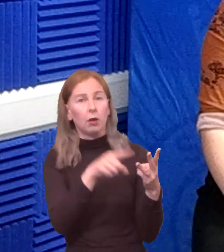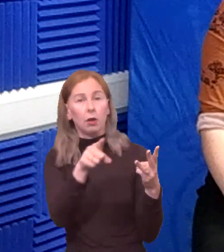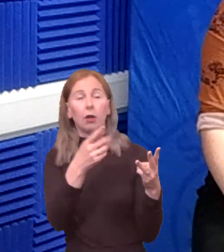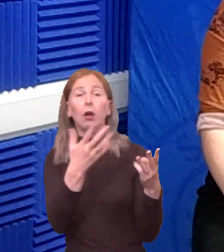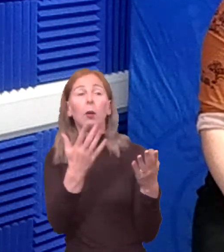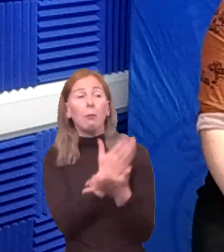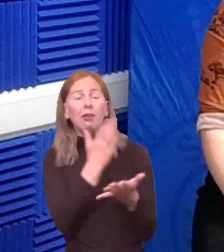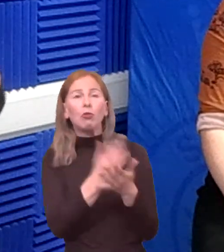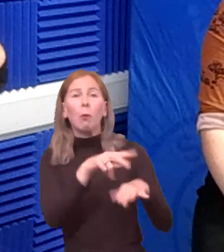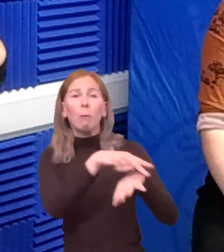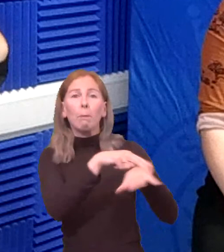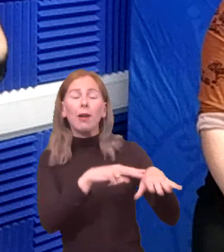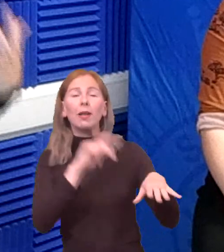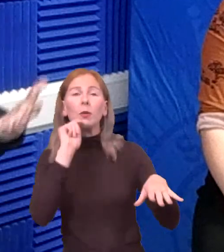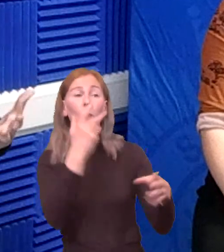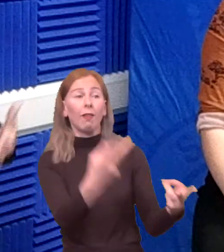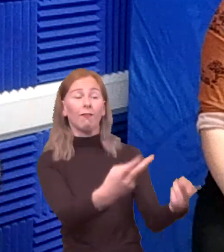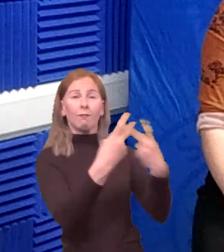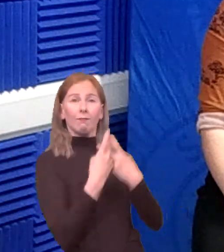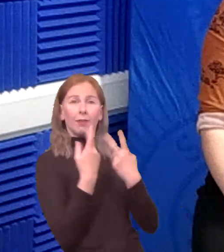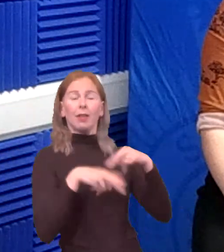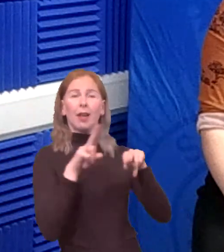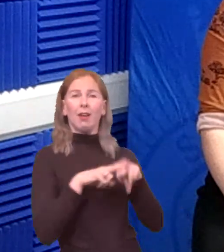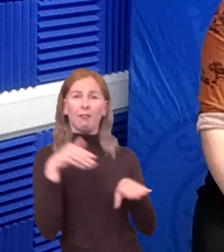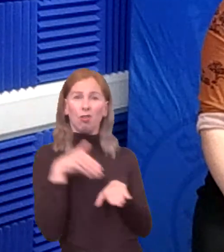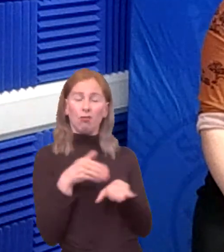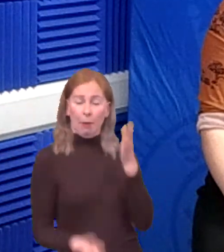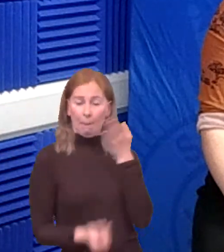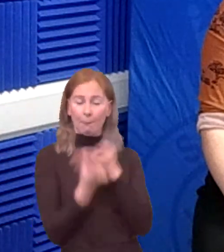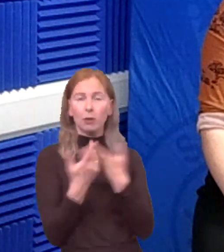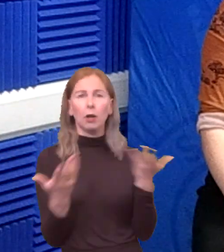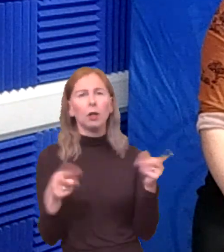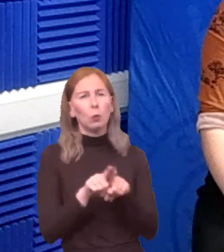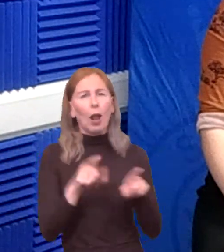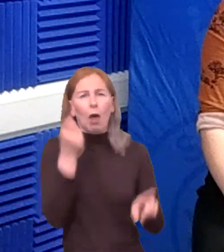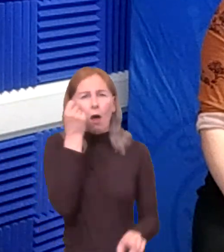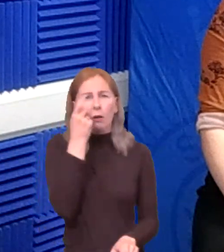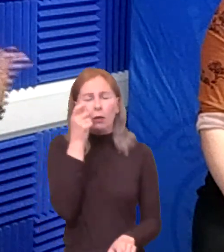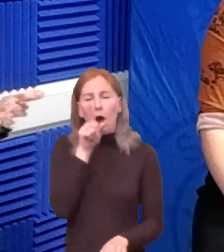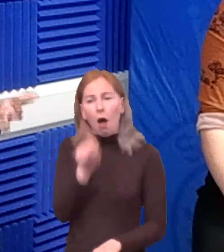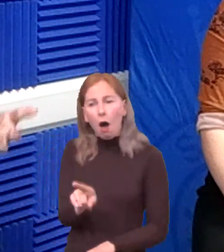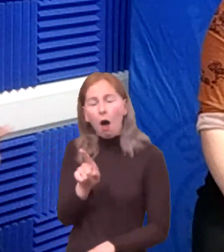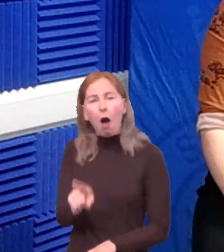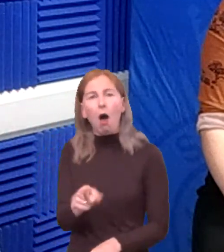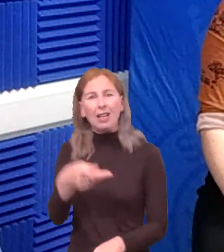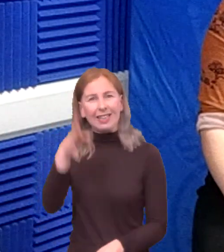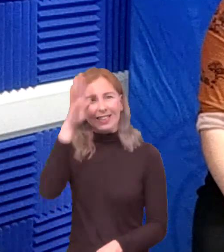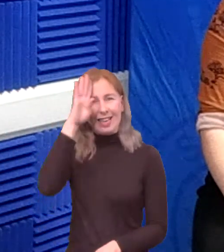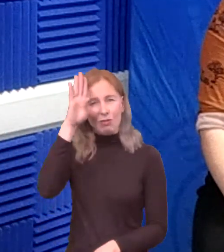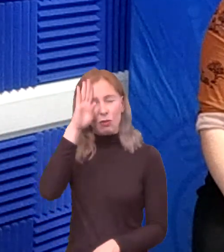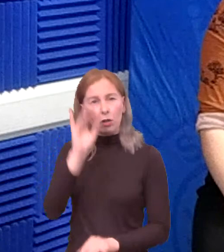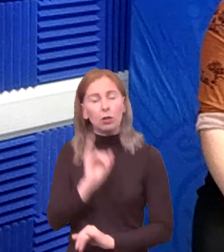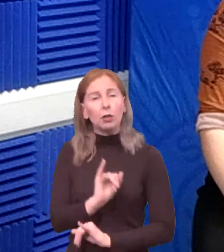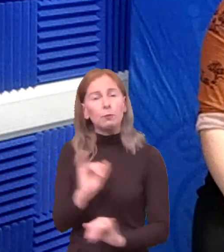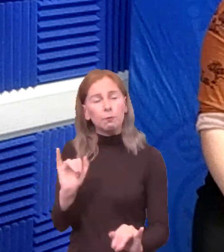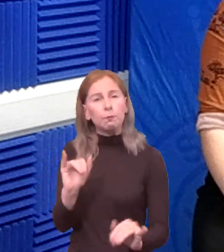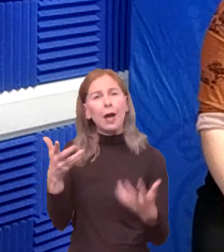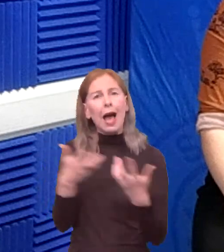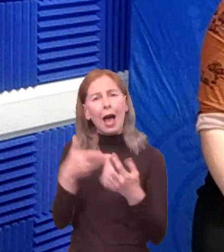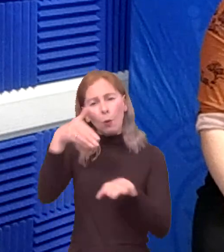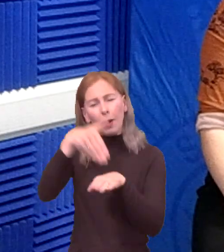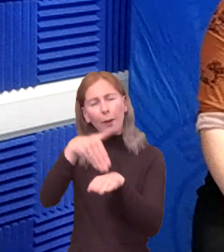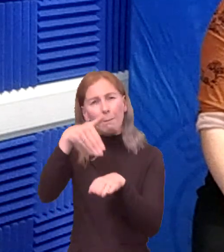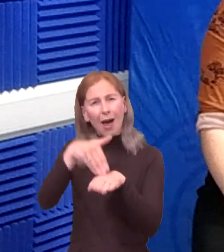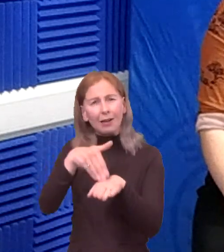these crimes, and that these crimes and the severity of them and the impact they have on farming businesses is understood by the police force, then that's the